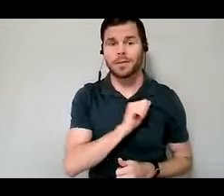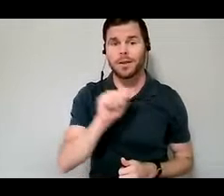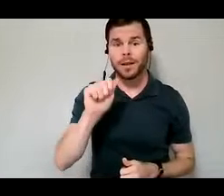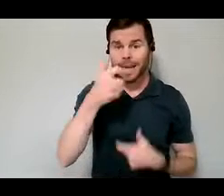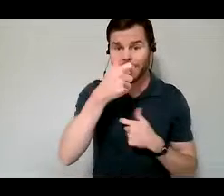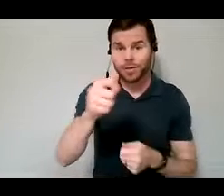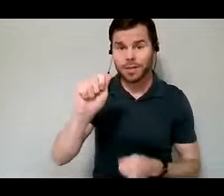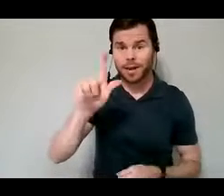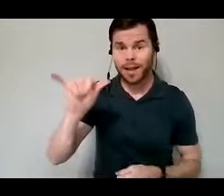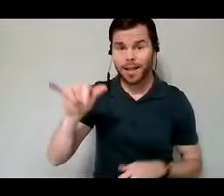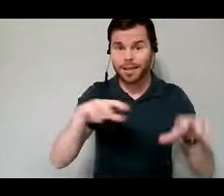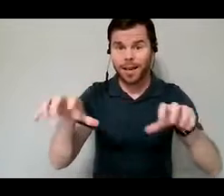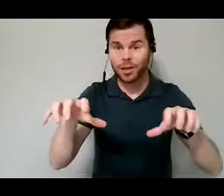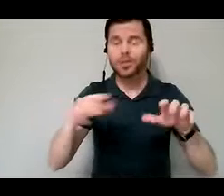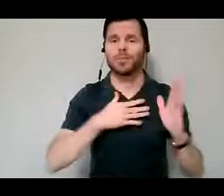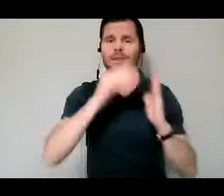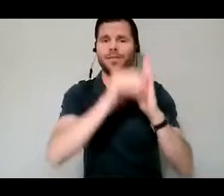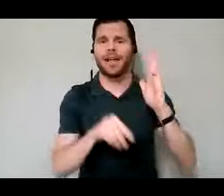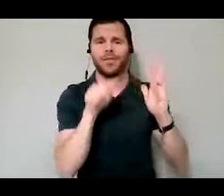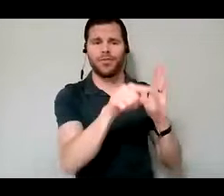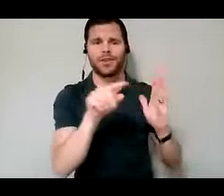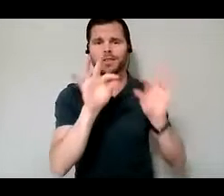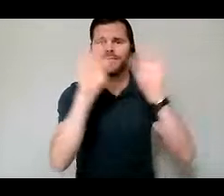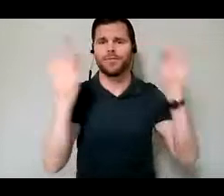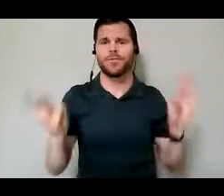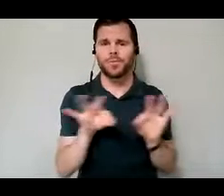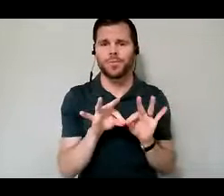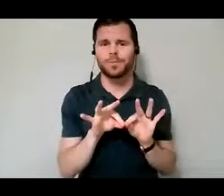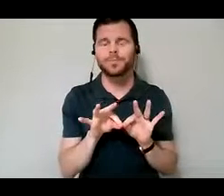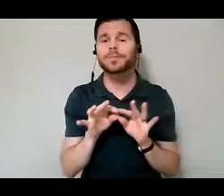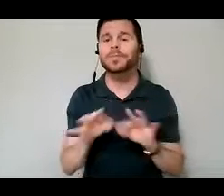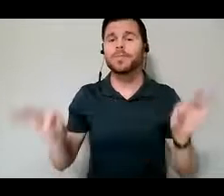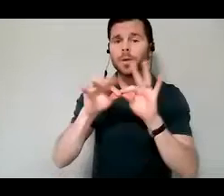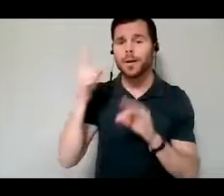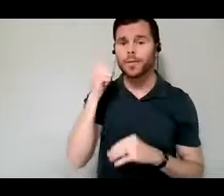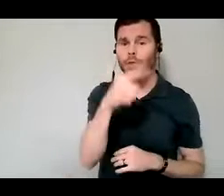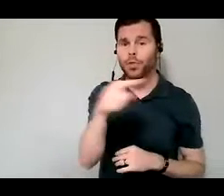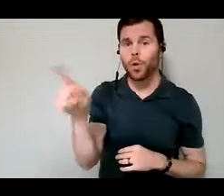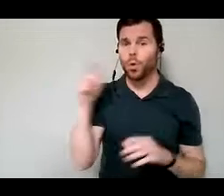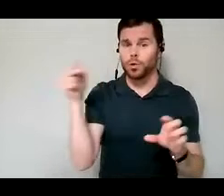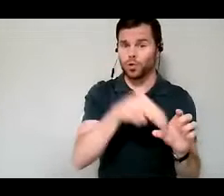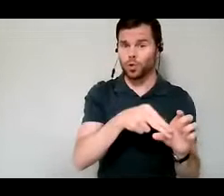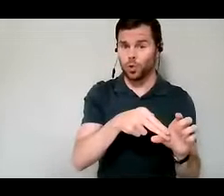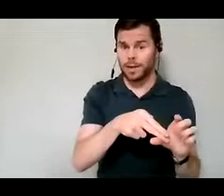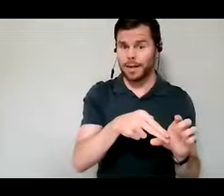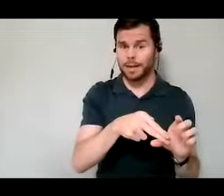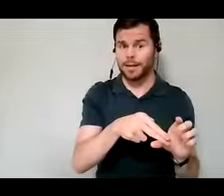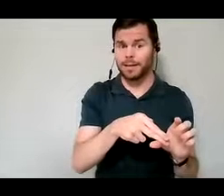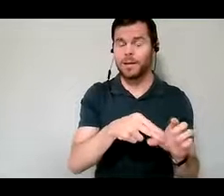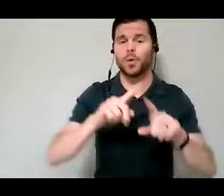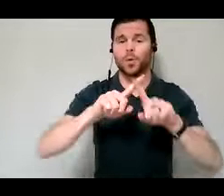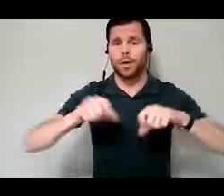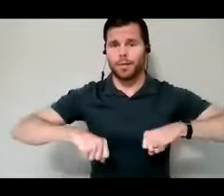in, please fill out this online form. It will be critical for those who join Ally Action to be reliable